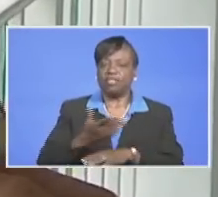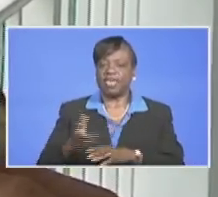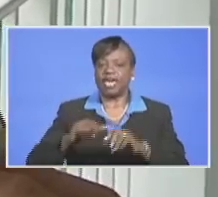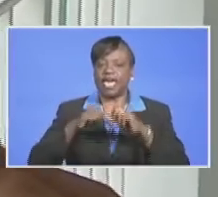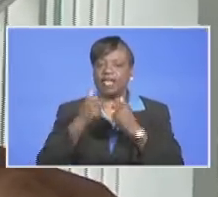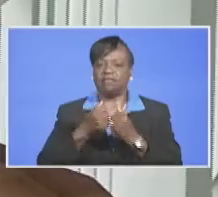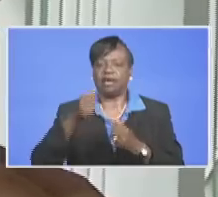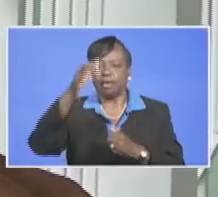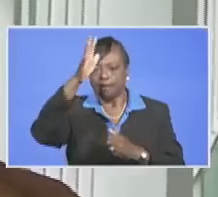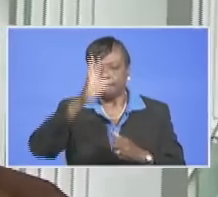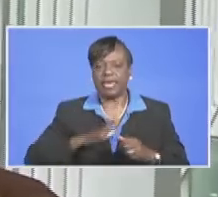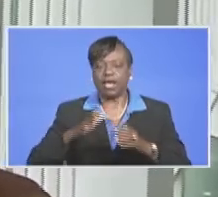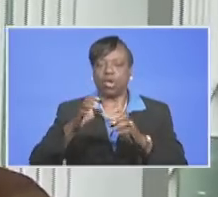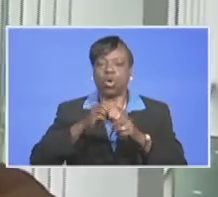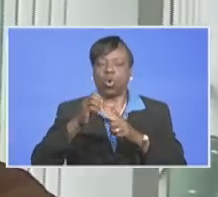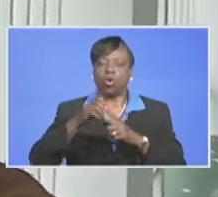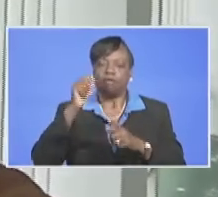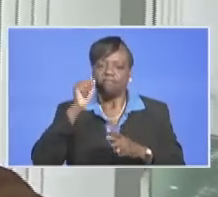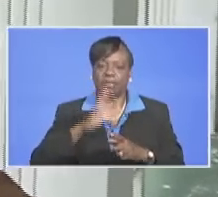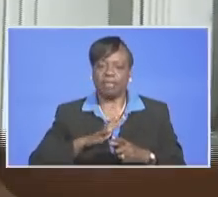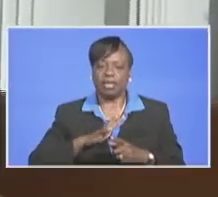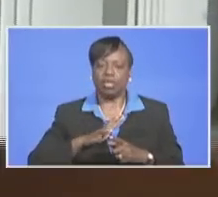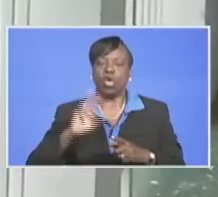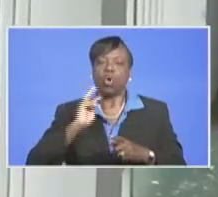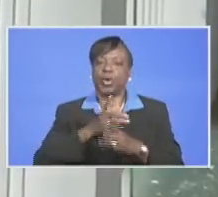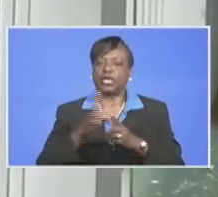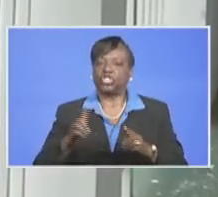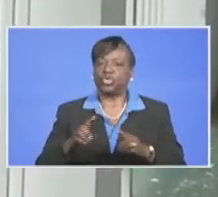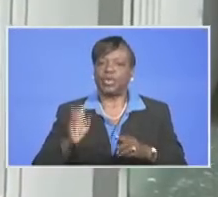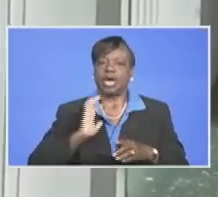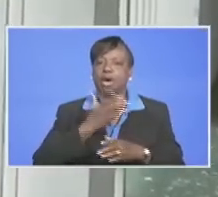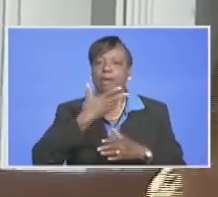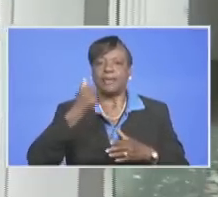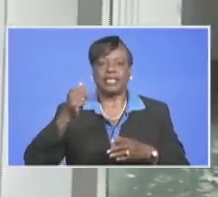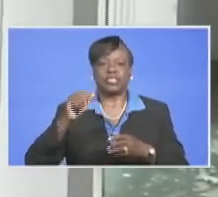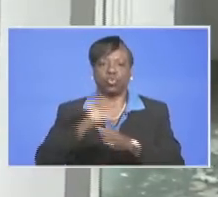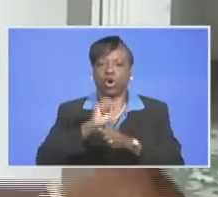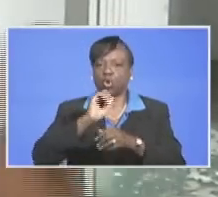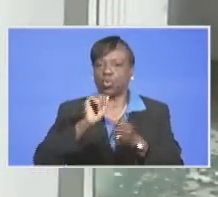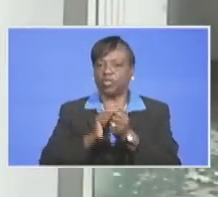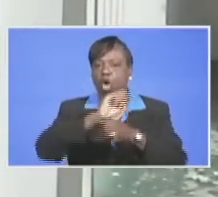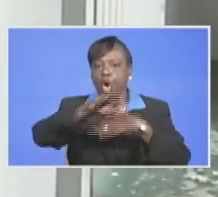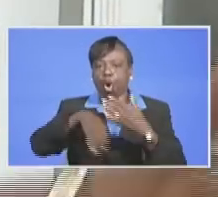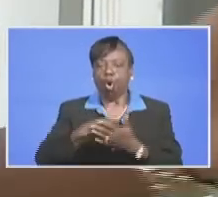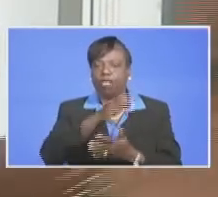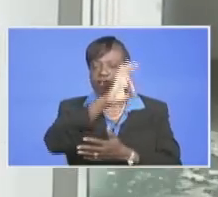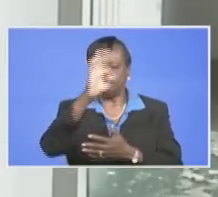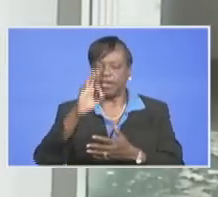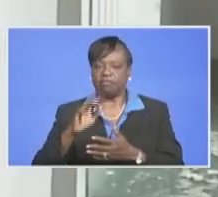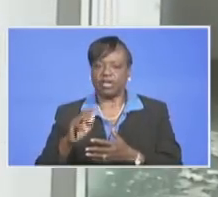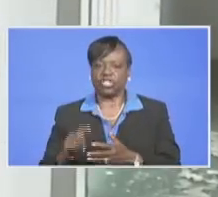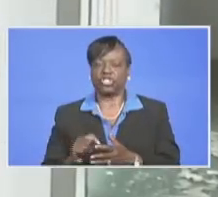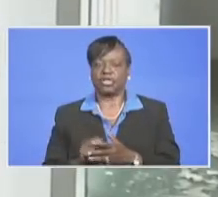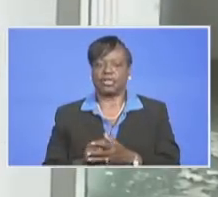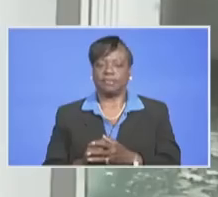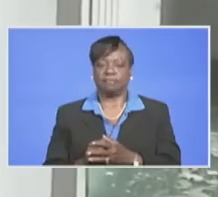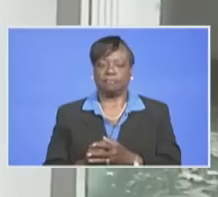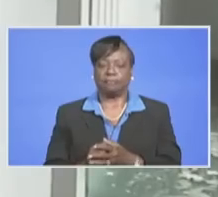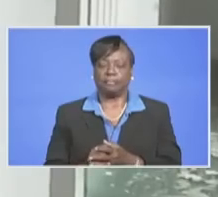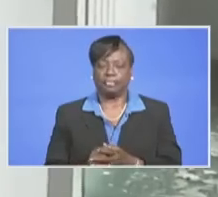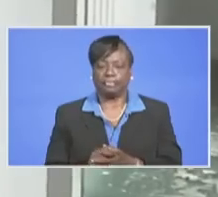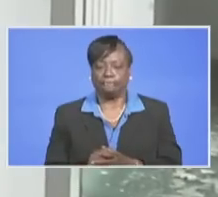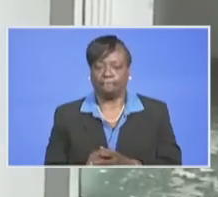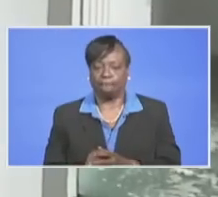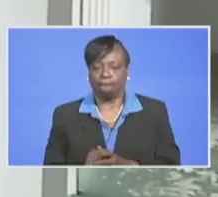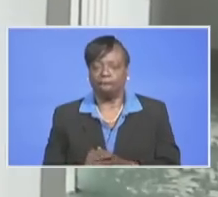we're doing our very best to work with all the federations, including the BLTA. The BLTA have submitted female names and male names for Olympic